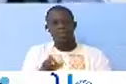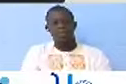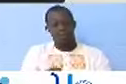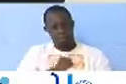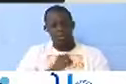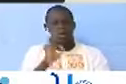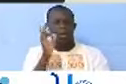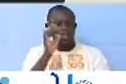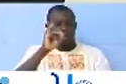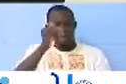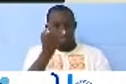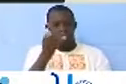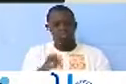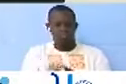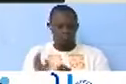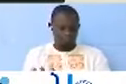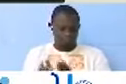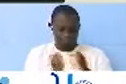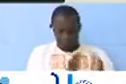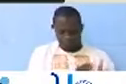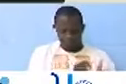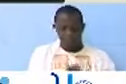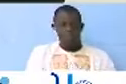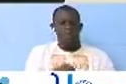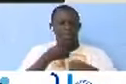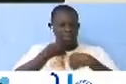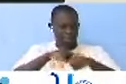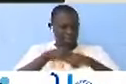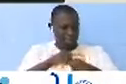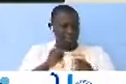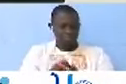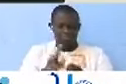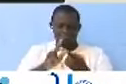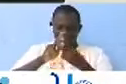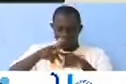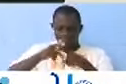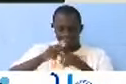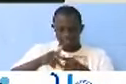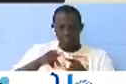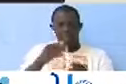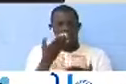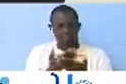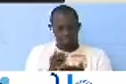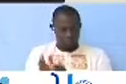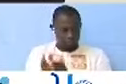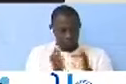Yes. So apart from your training as a mechanic, you have training as a basic intelligence